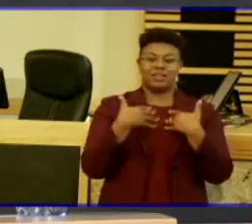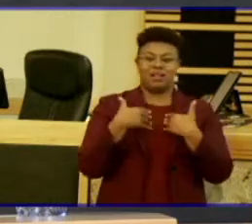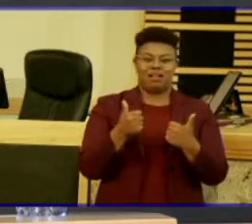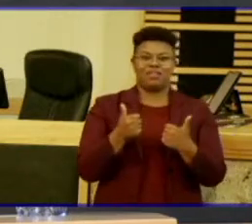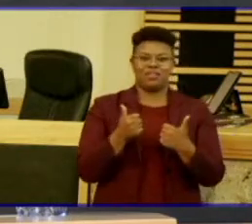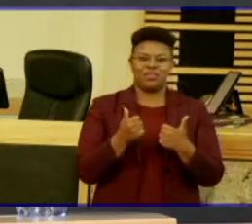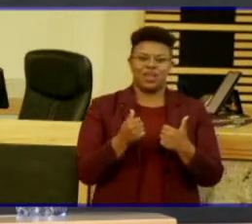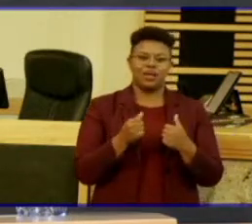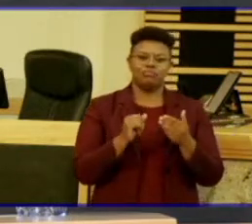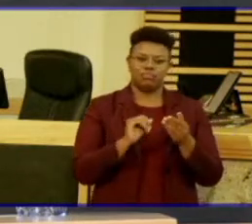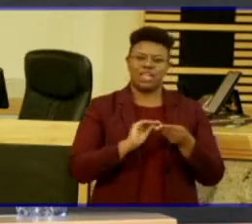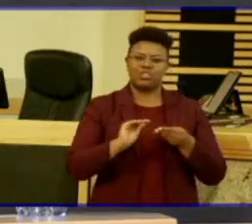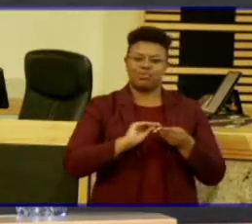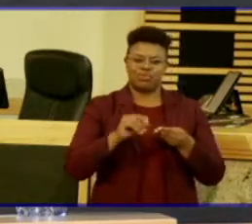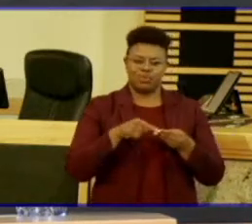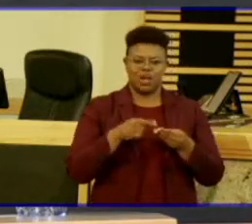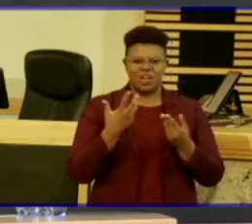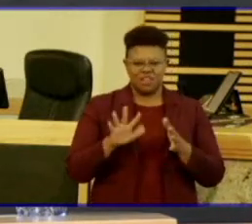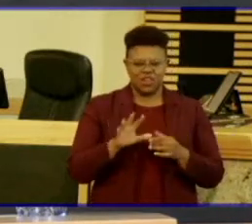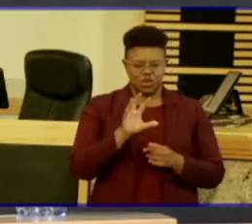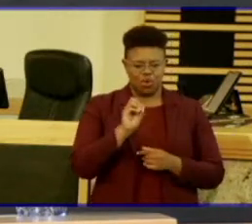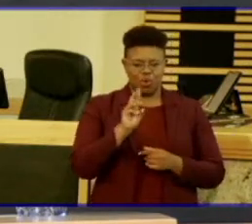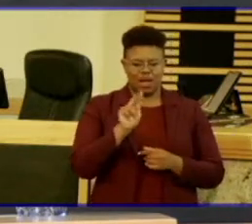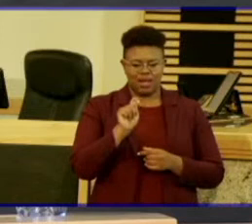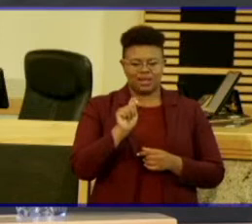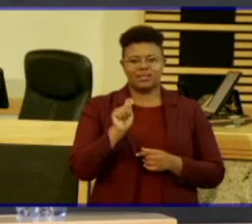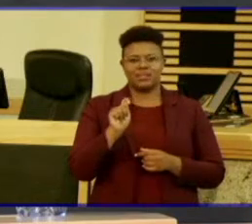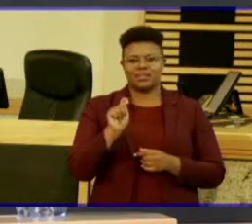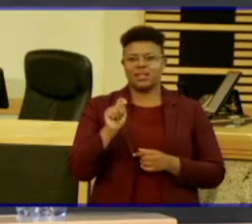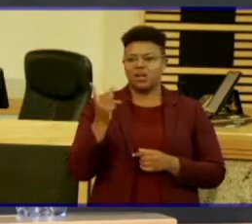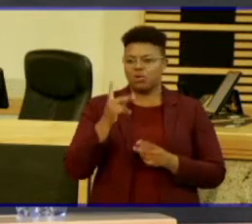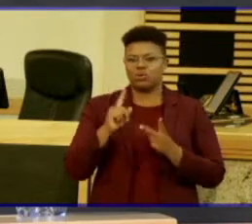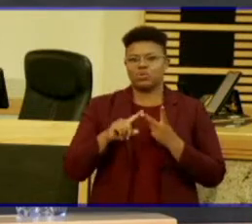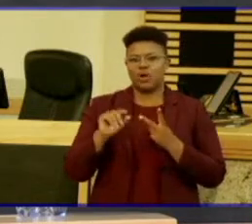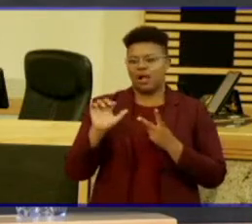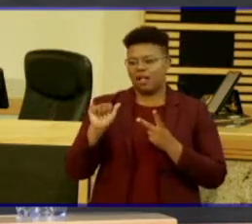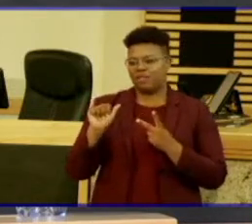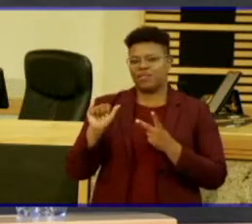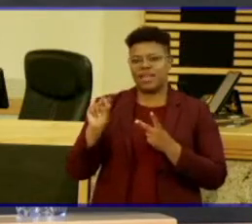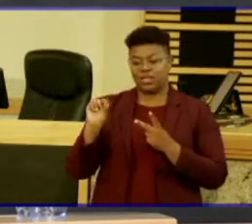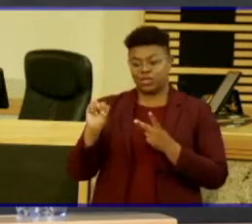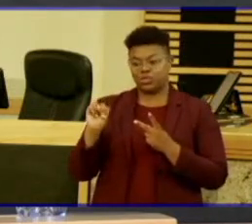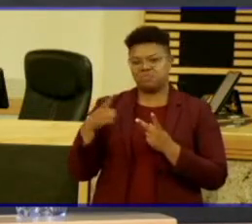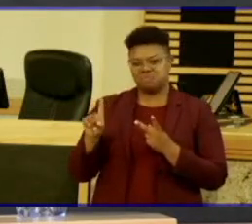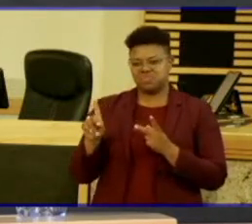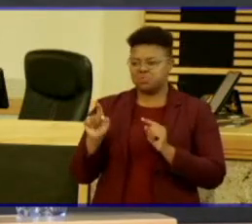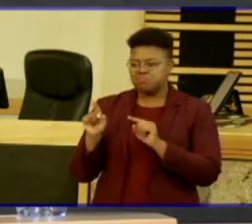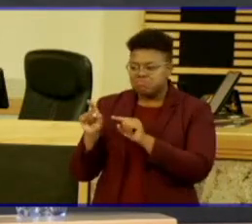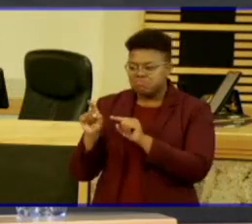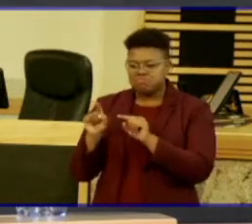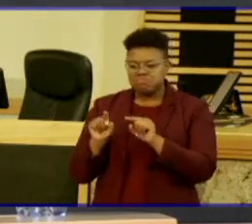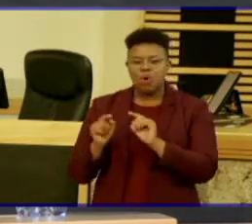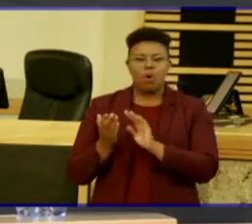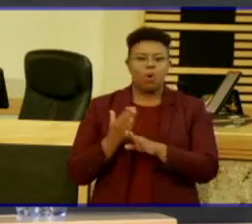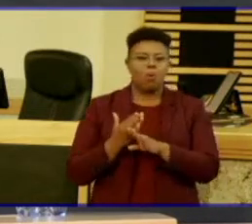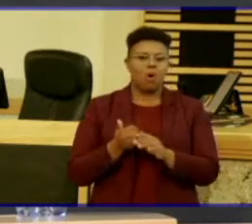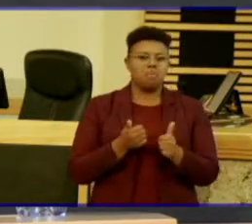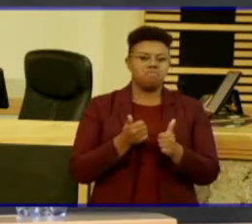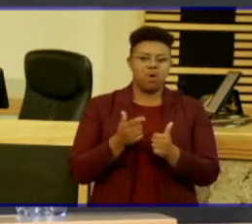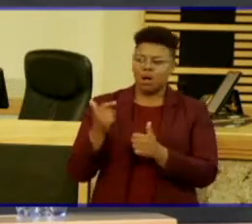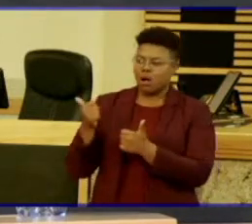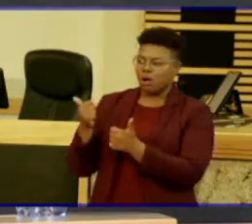Insurance, which we piloted at OR Tambo and Alfred Nzo districts. At the moment, NHI readiness intervention are implemented in all